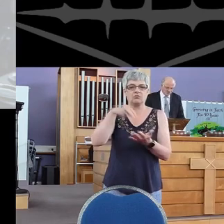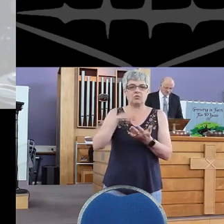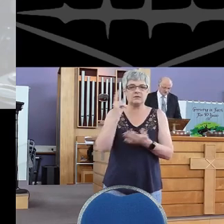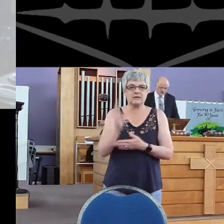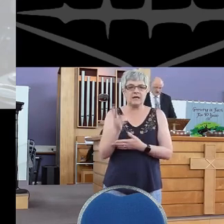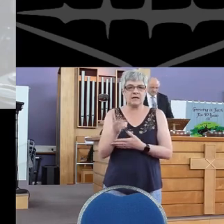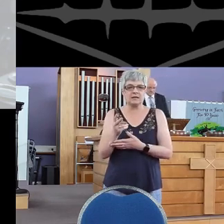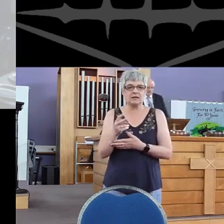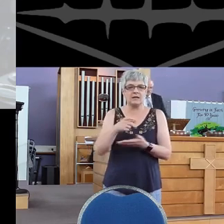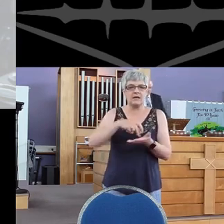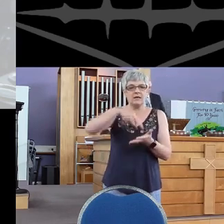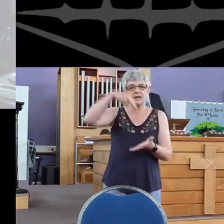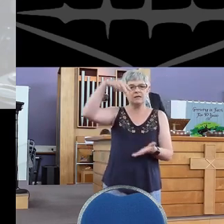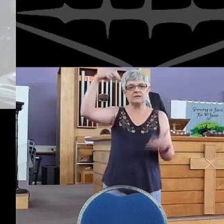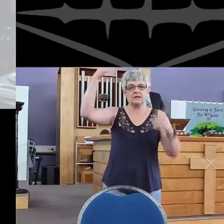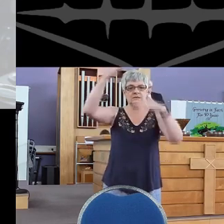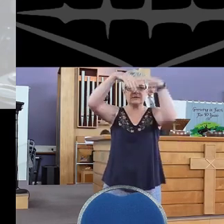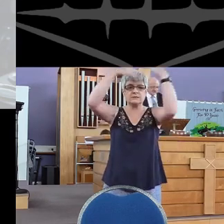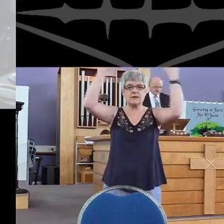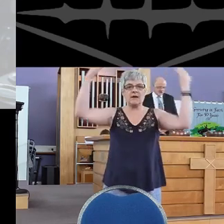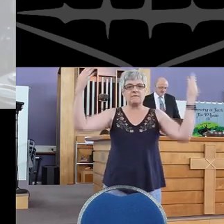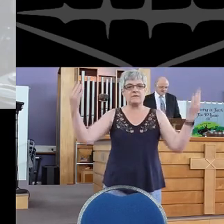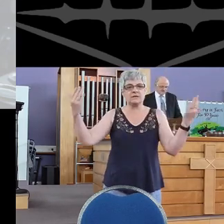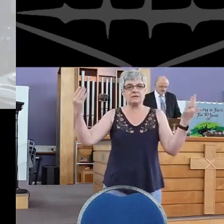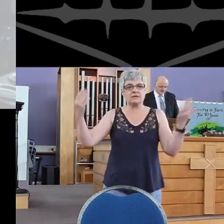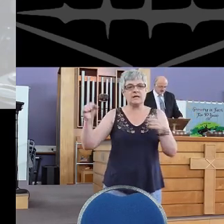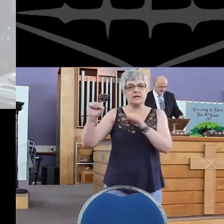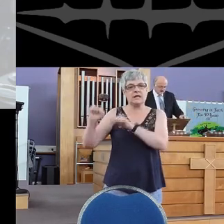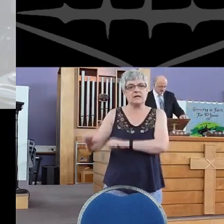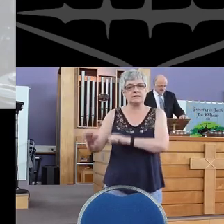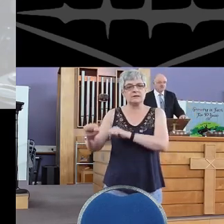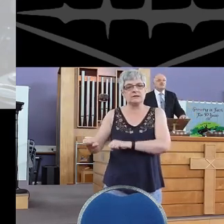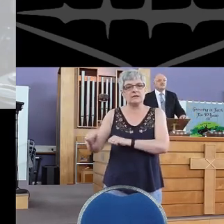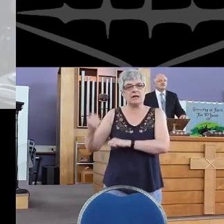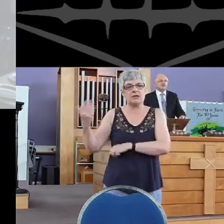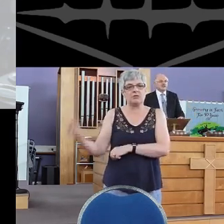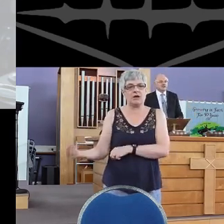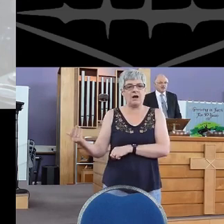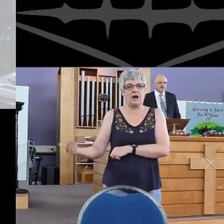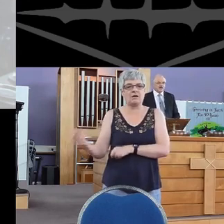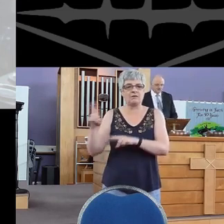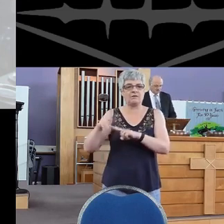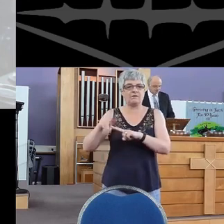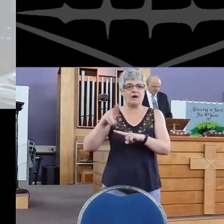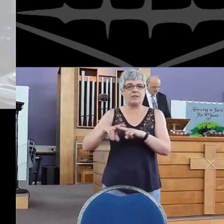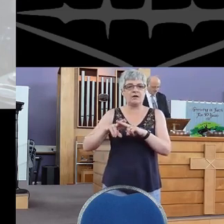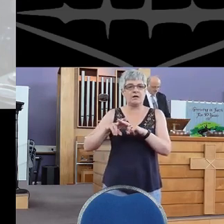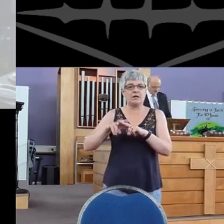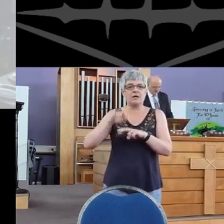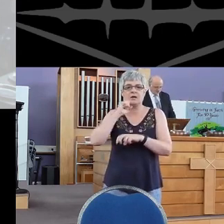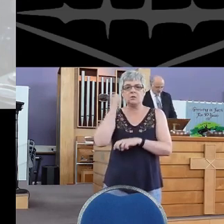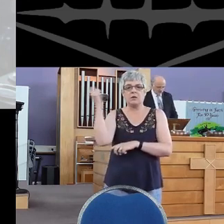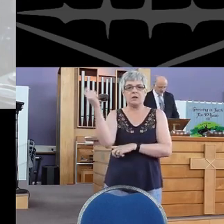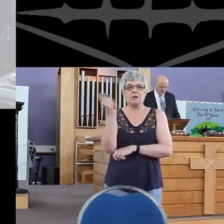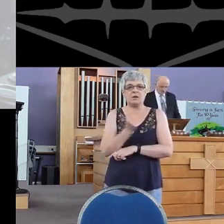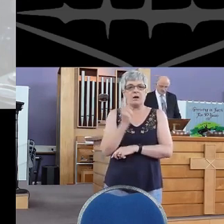day he rose again. He ascended into heaven. He is seated at the right hand.